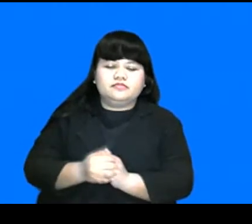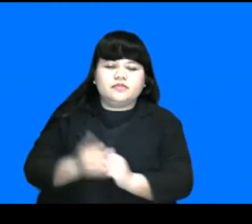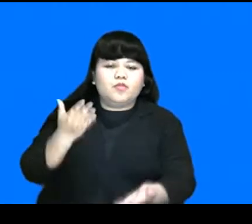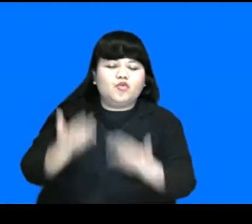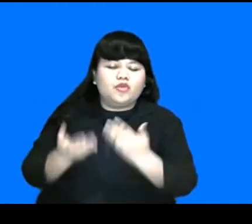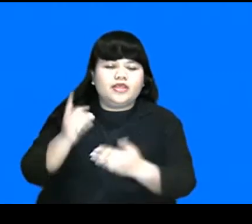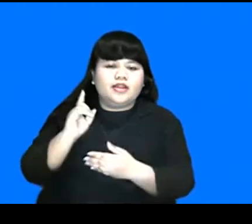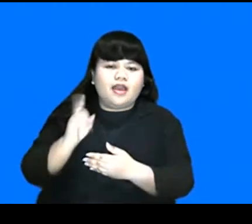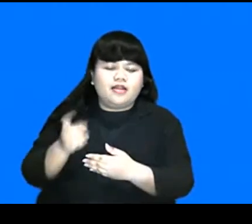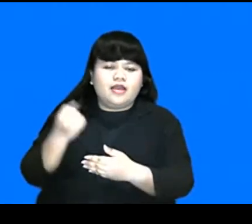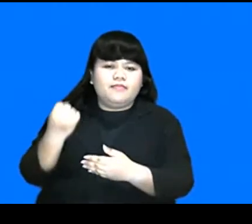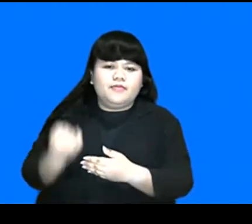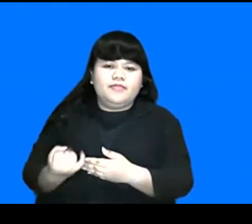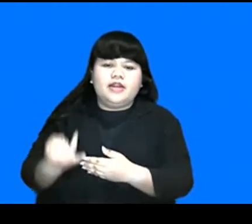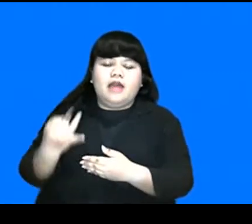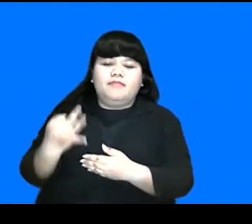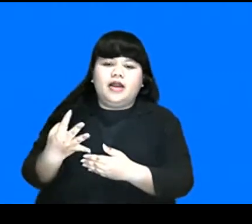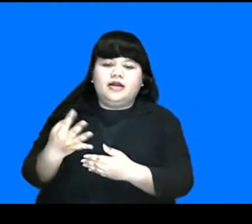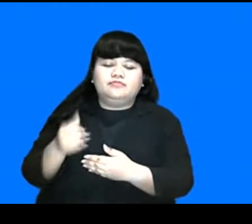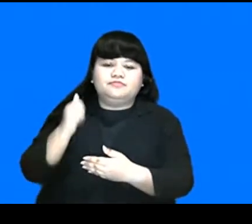to mention something about the